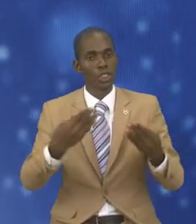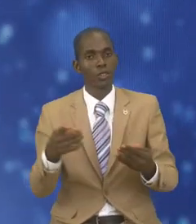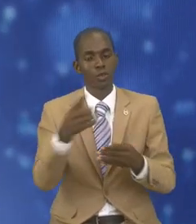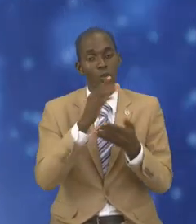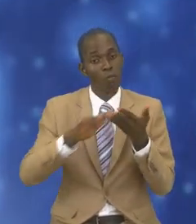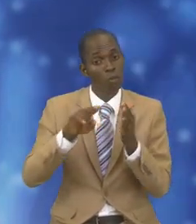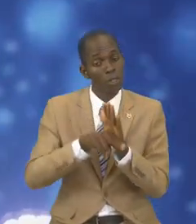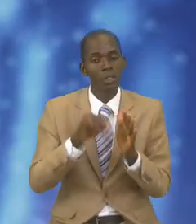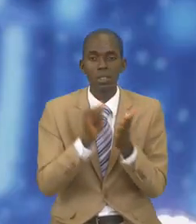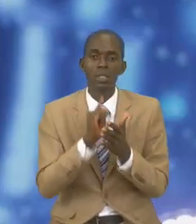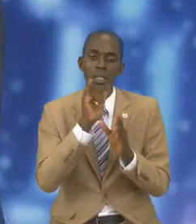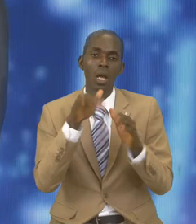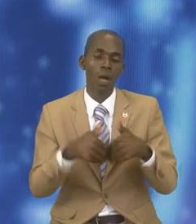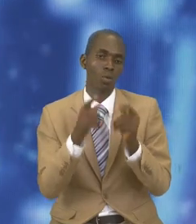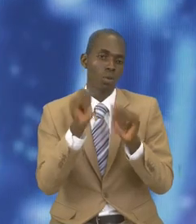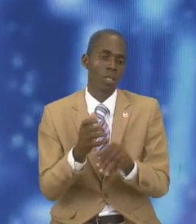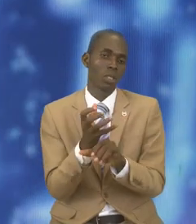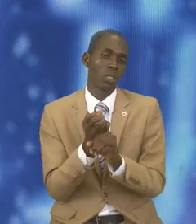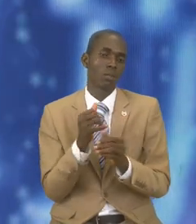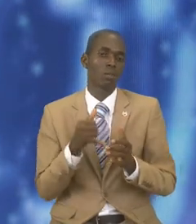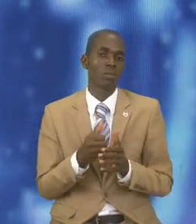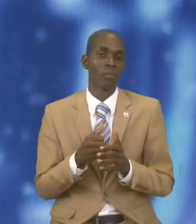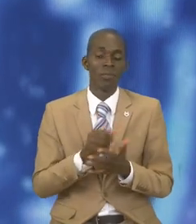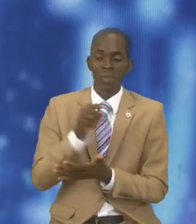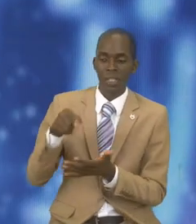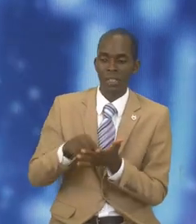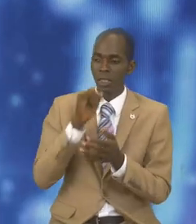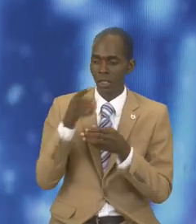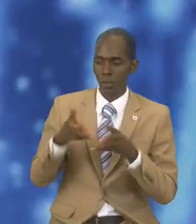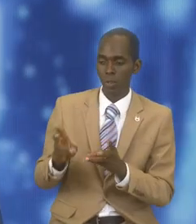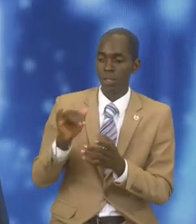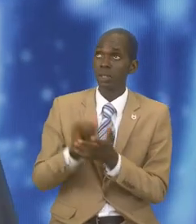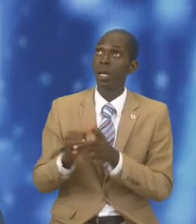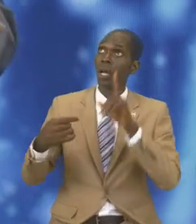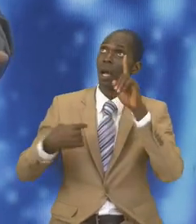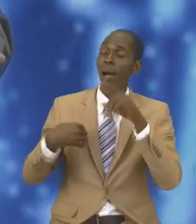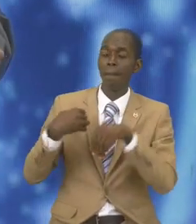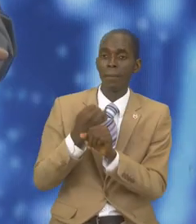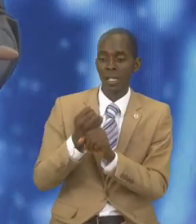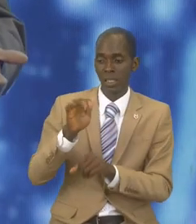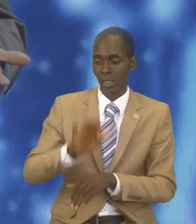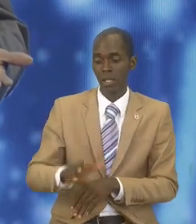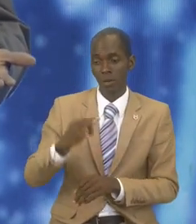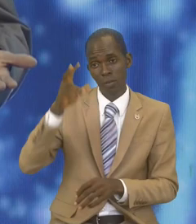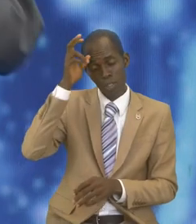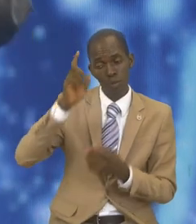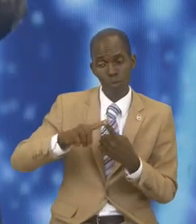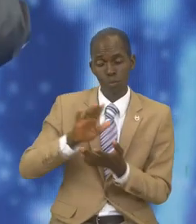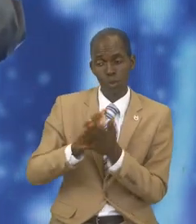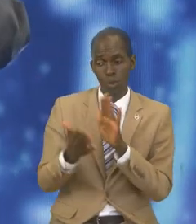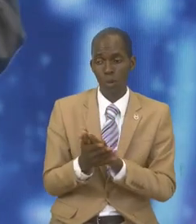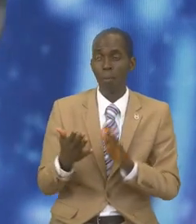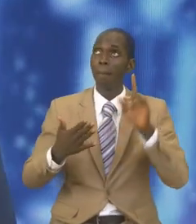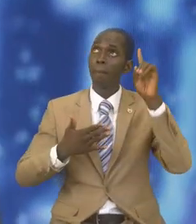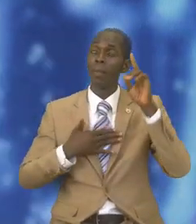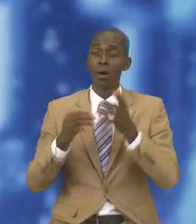it. This is the way I make a child of the devil to be converted and become my child. There's no